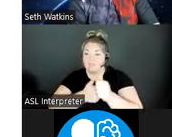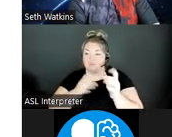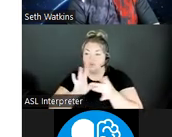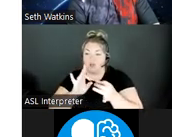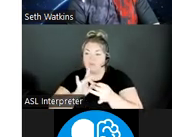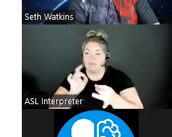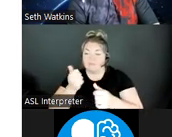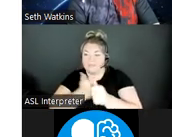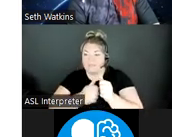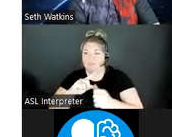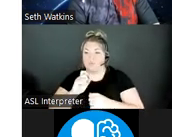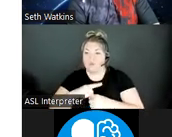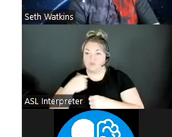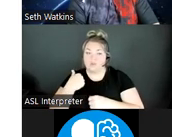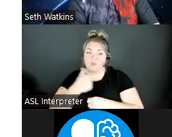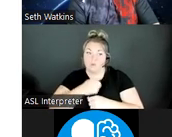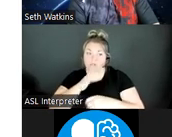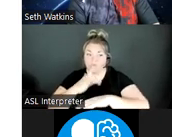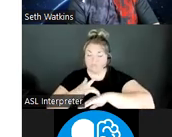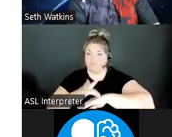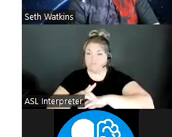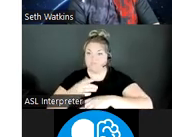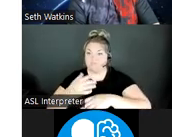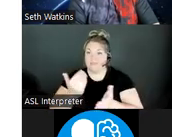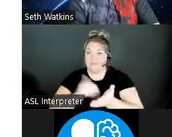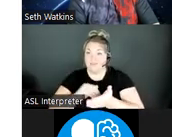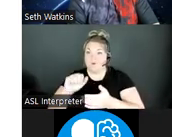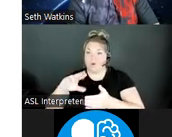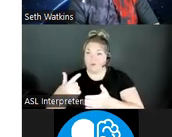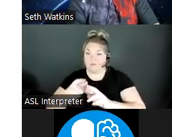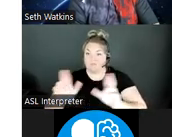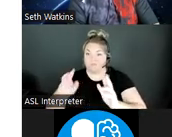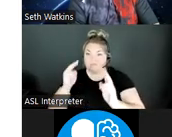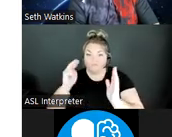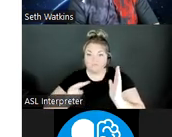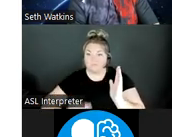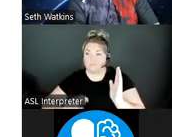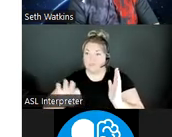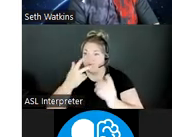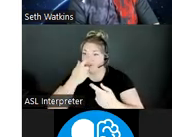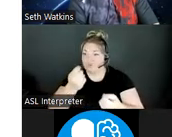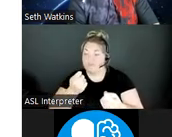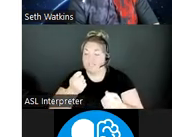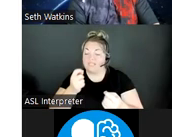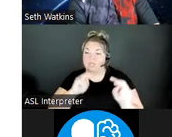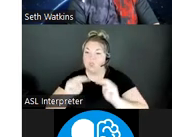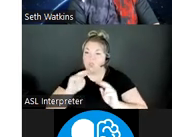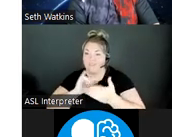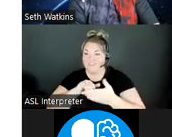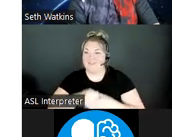and questions that will be available again in August if you're interested in looking at